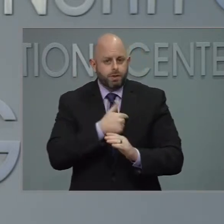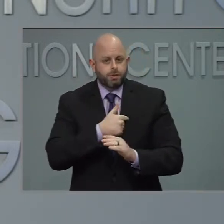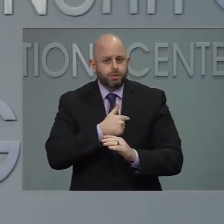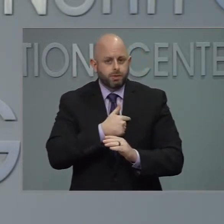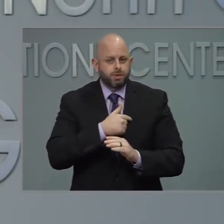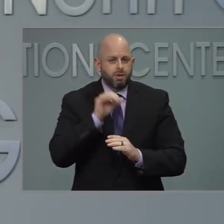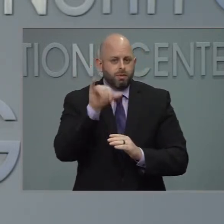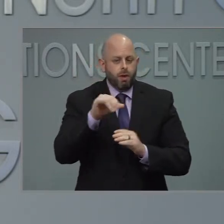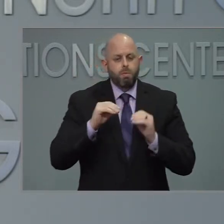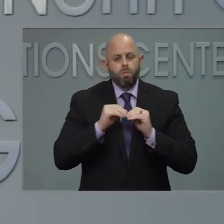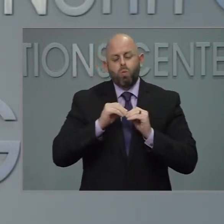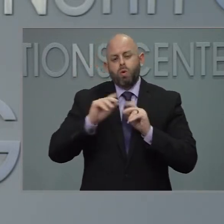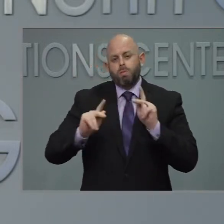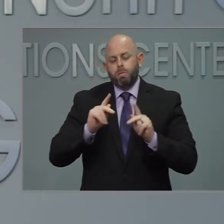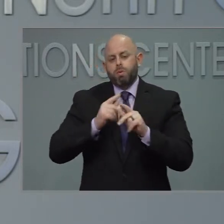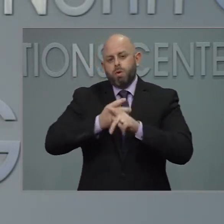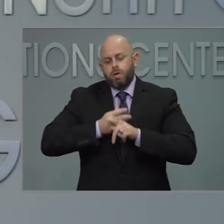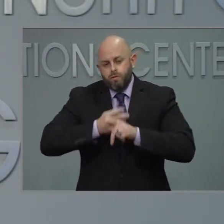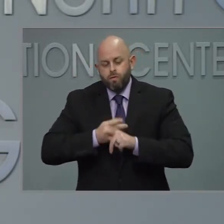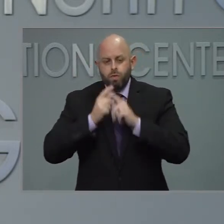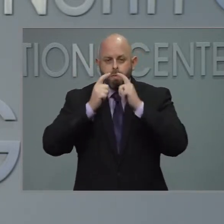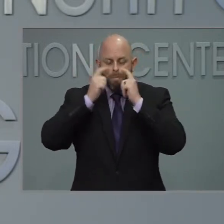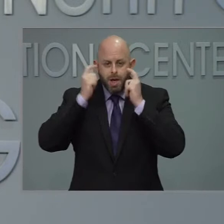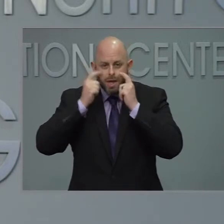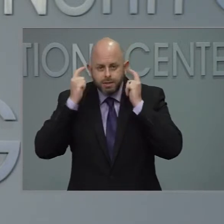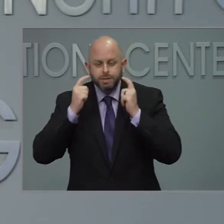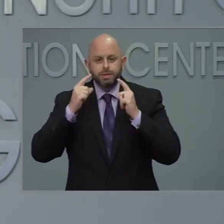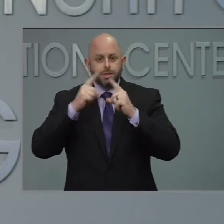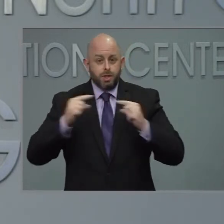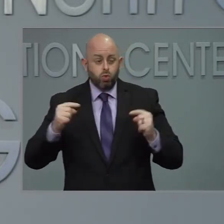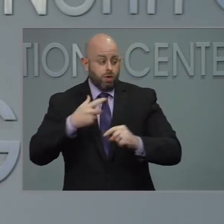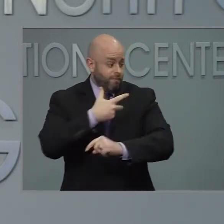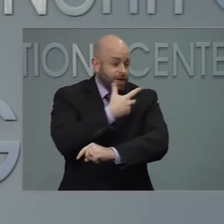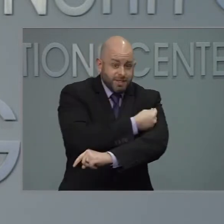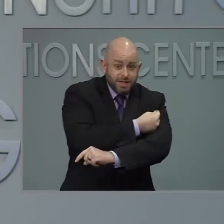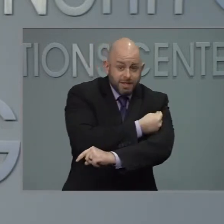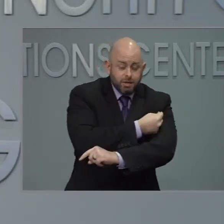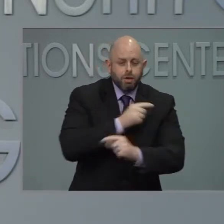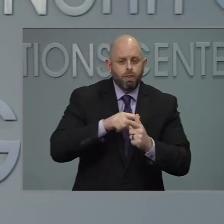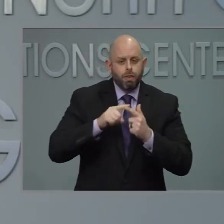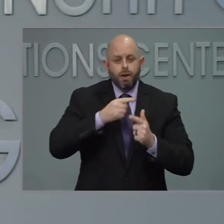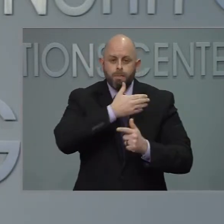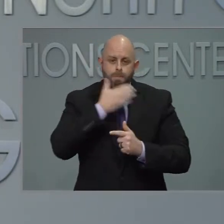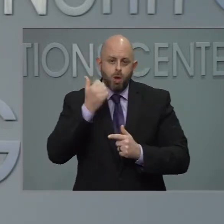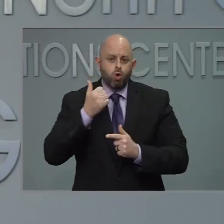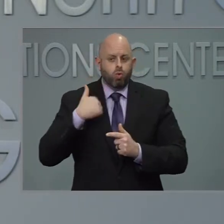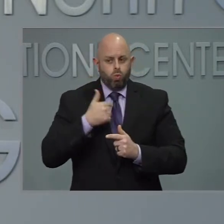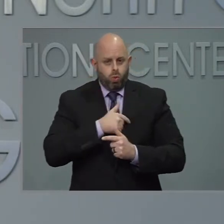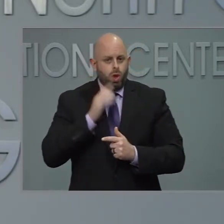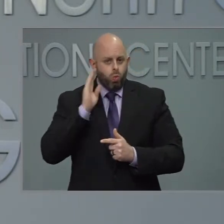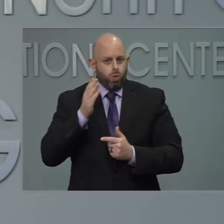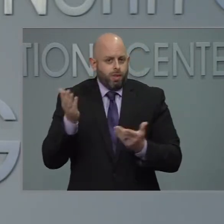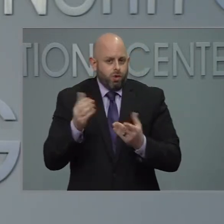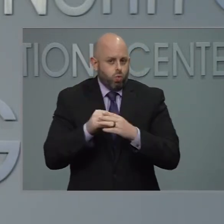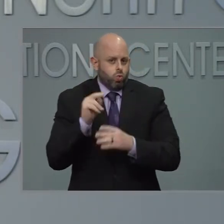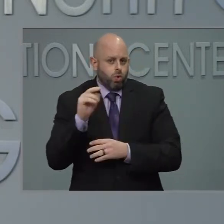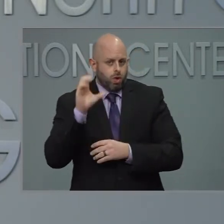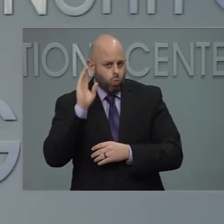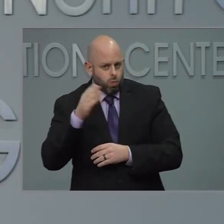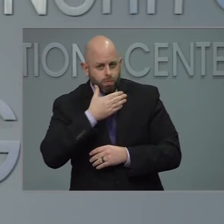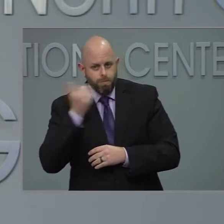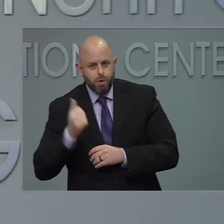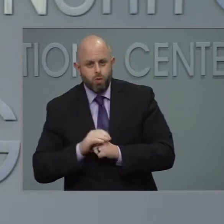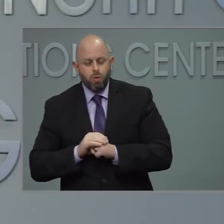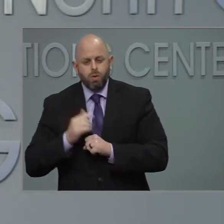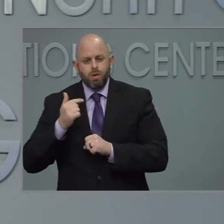people who are careful, wear a mask, and do the things that they need to do, the better off we'll be. But I'll let Dr. Cohen address a little